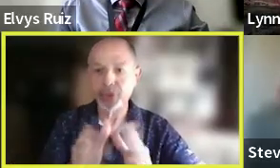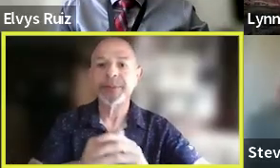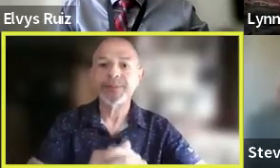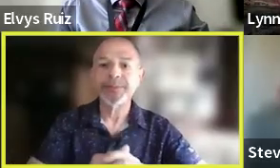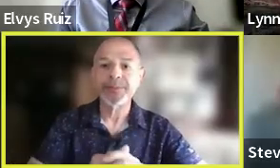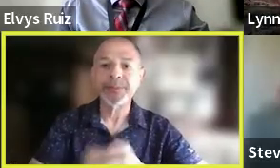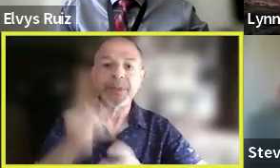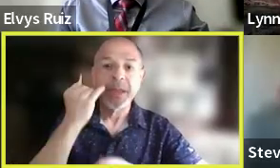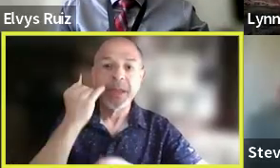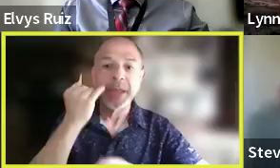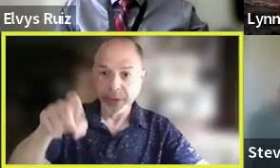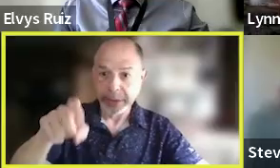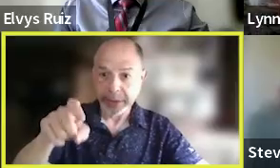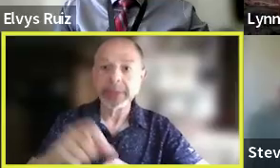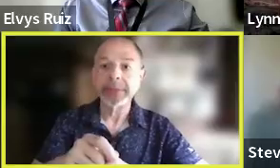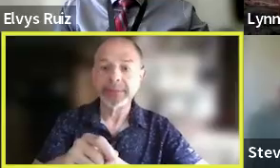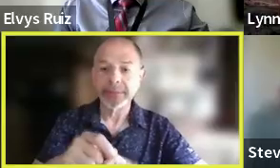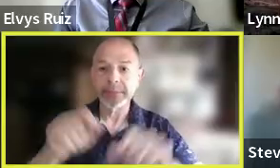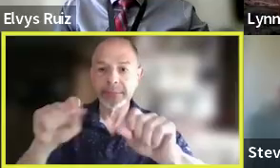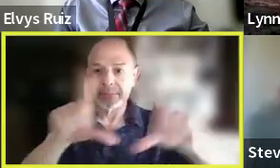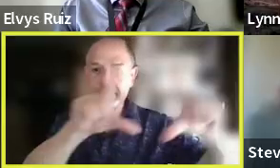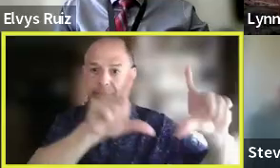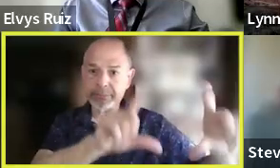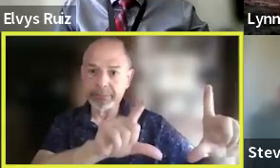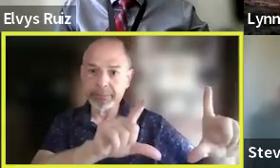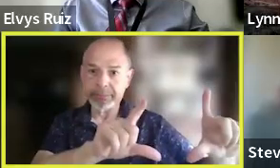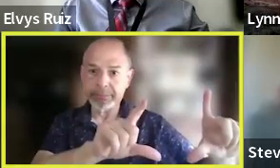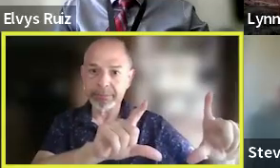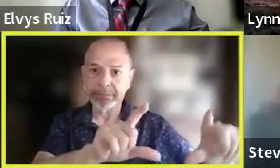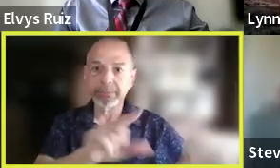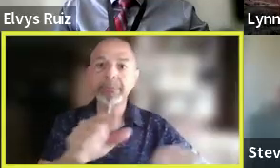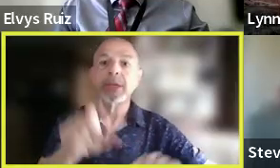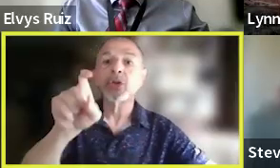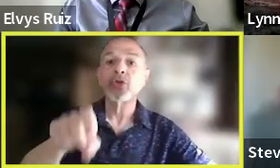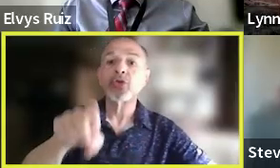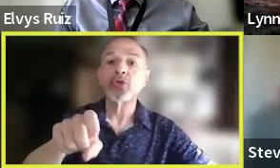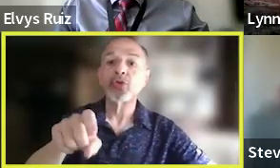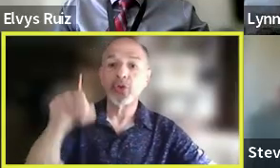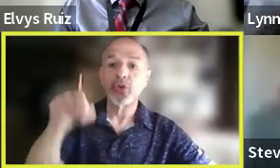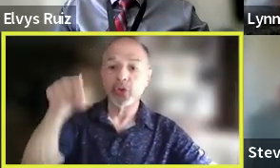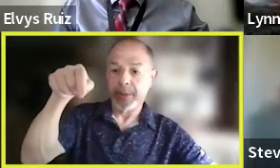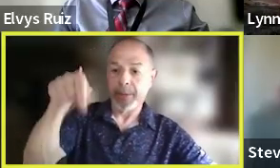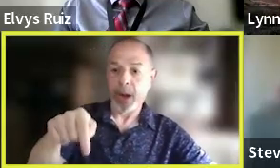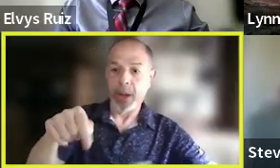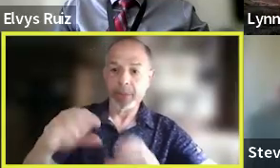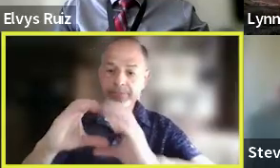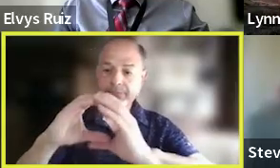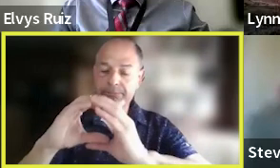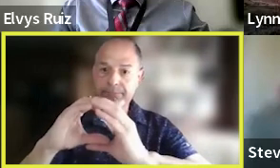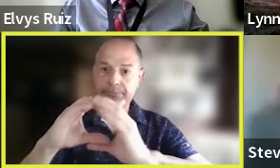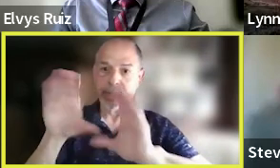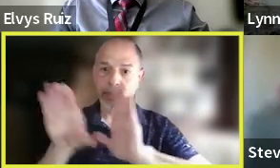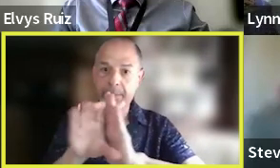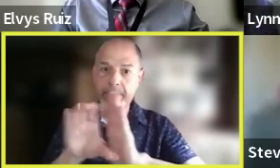need to use them, it's on the slide. It just says we have ASL, but what you should do is there is a globe picture on the bottom. It looks like